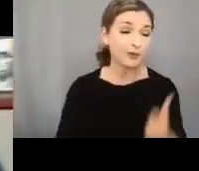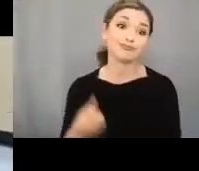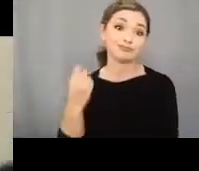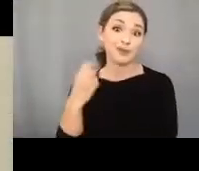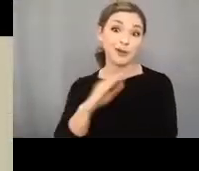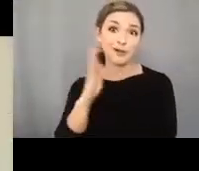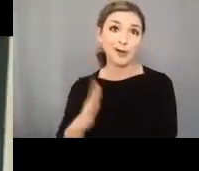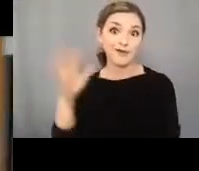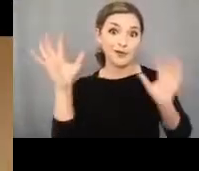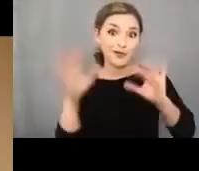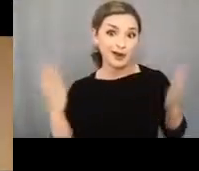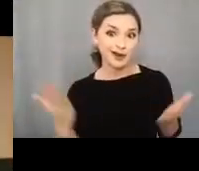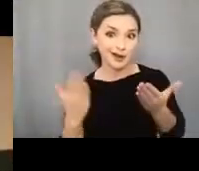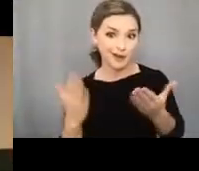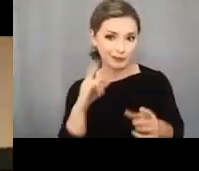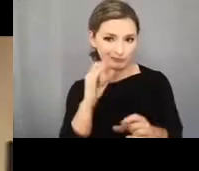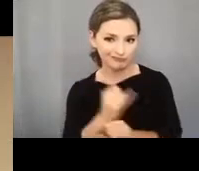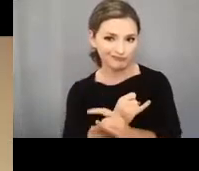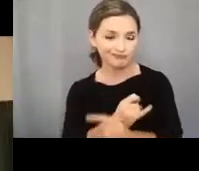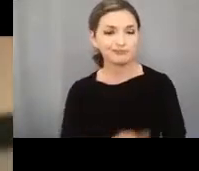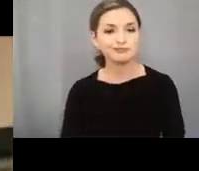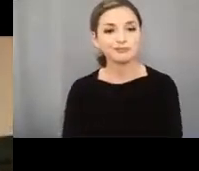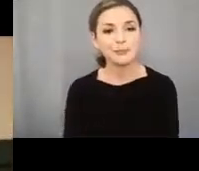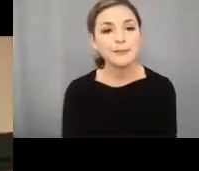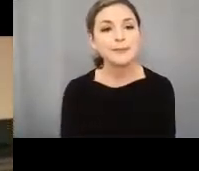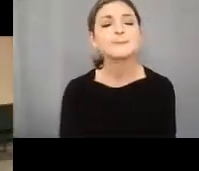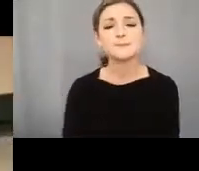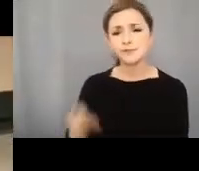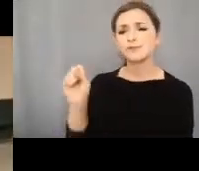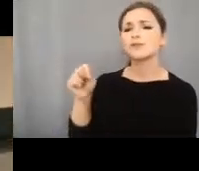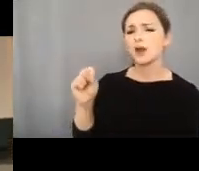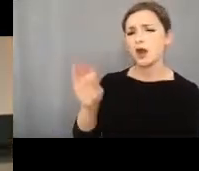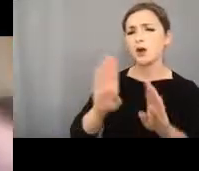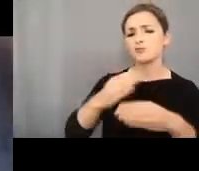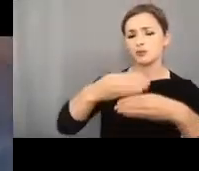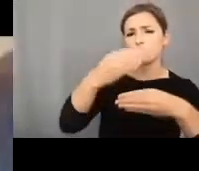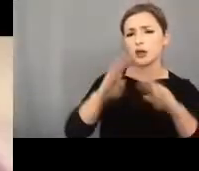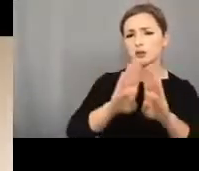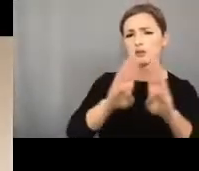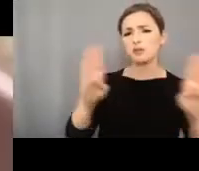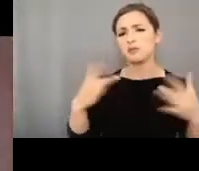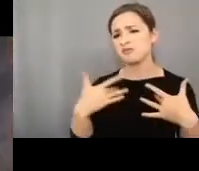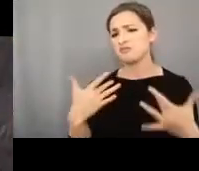The windows are normally open no matter what the weather is at the football game.